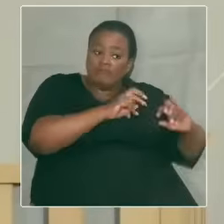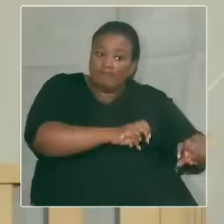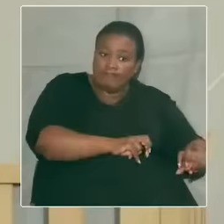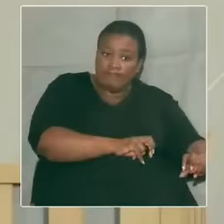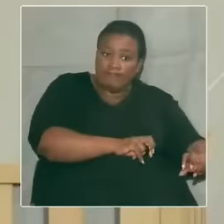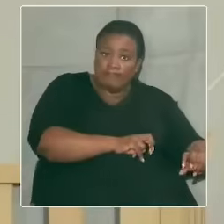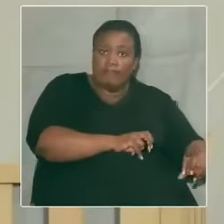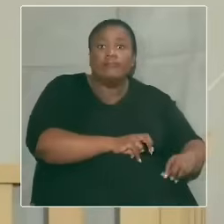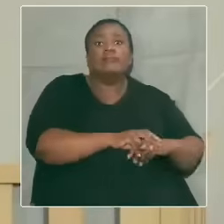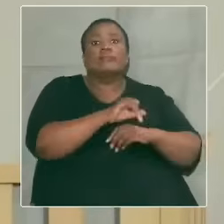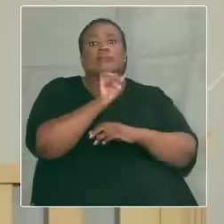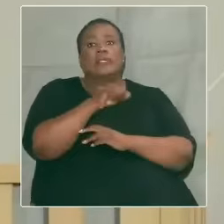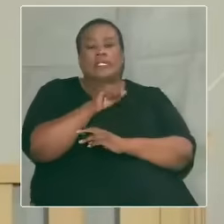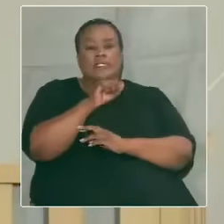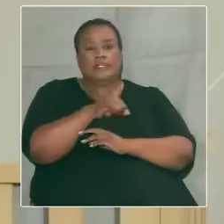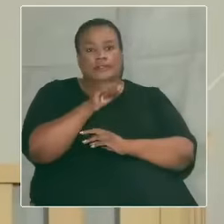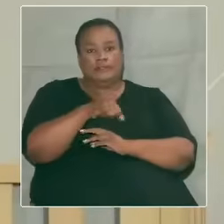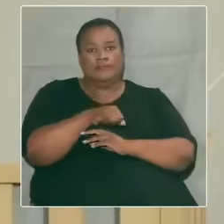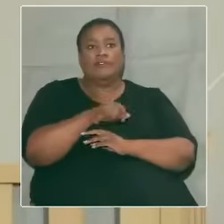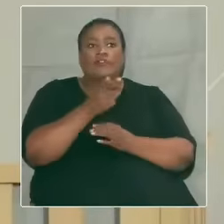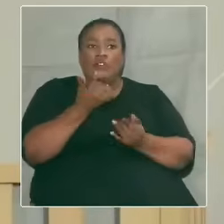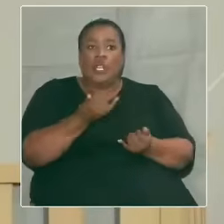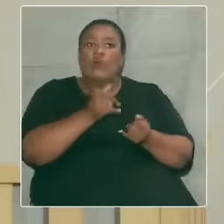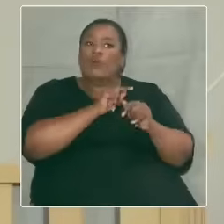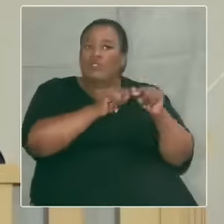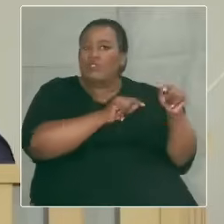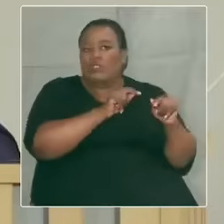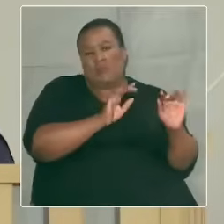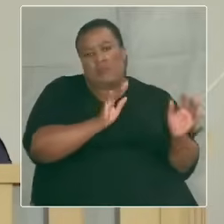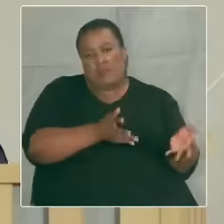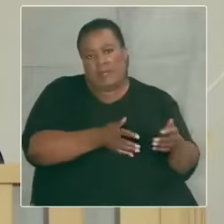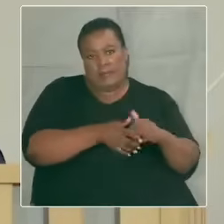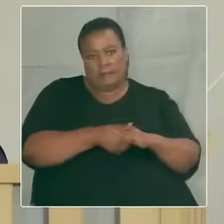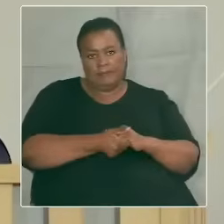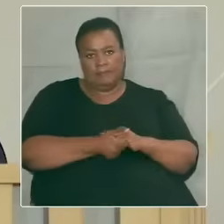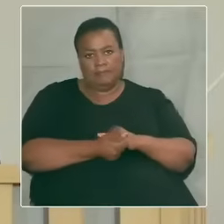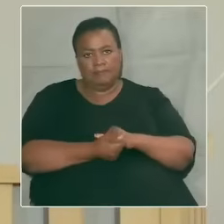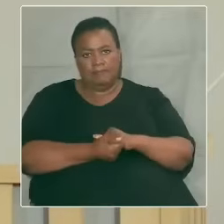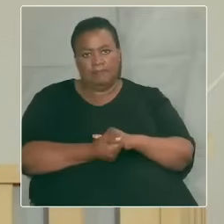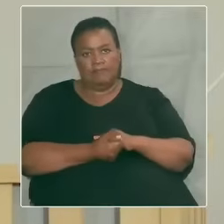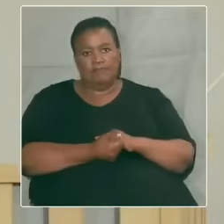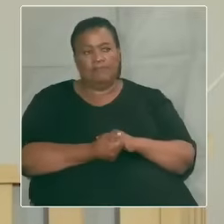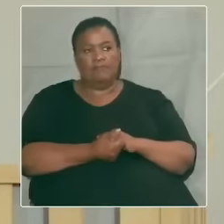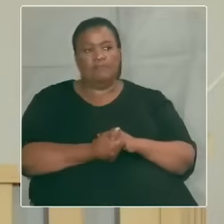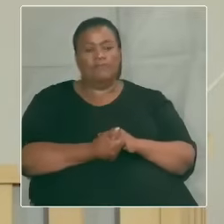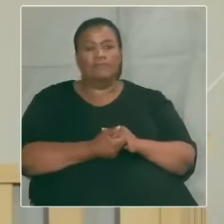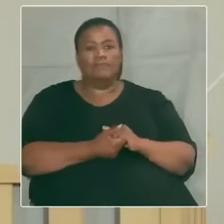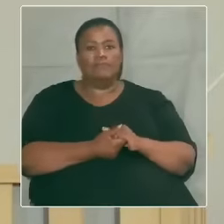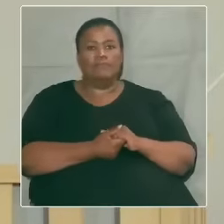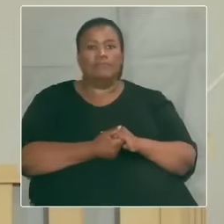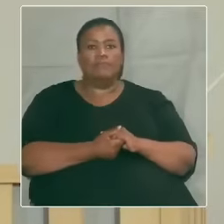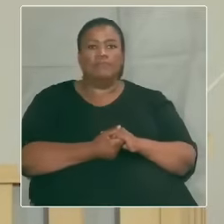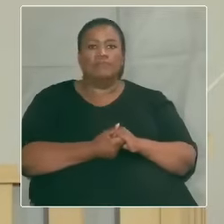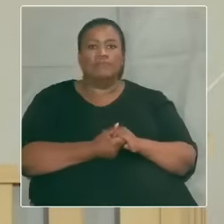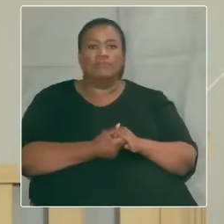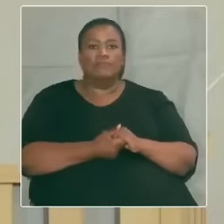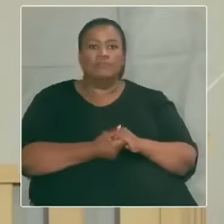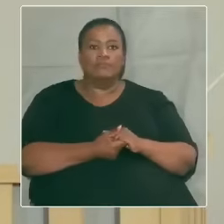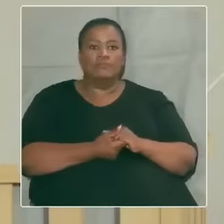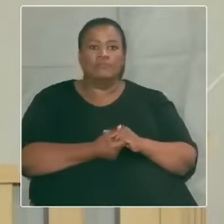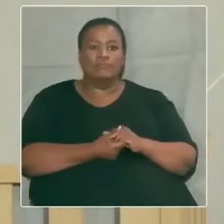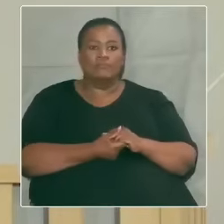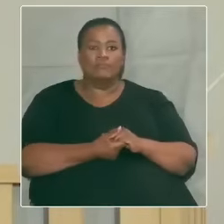Yes, it is allegations, yes, that is under investigation,